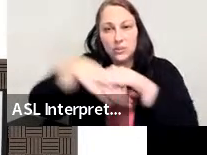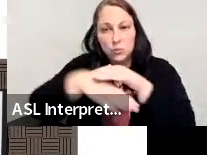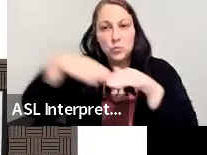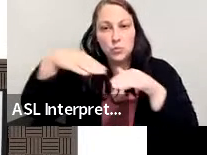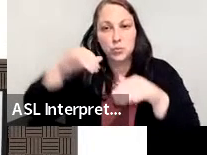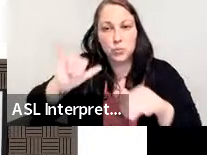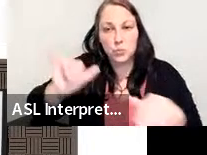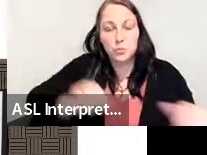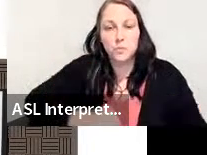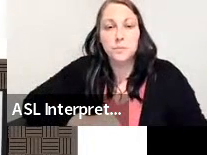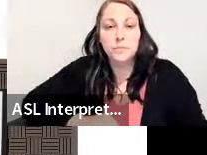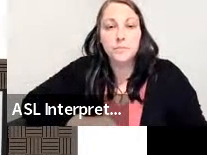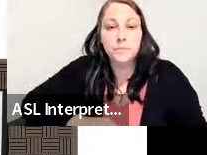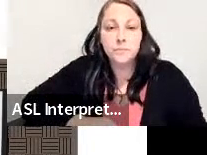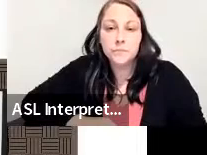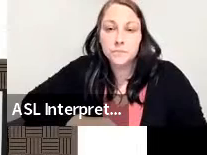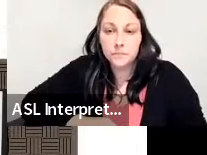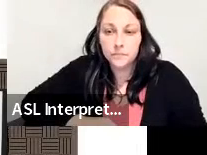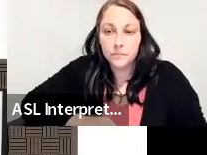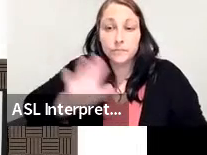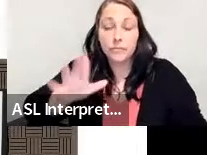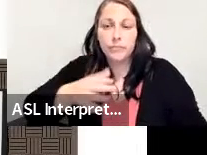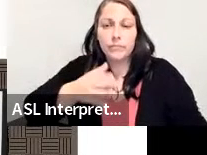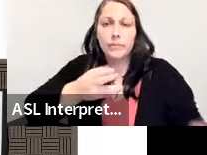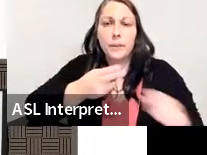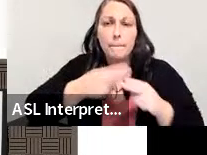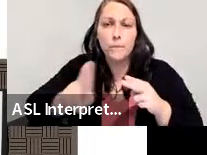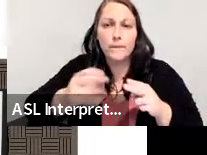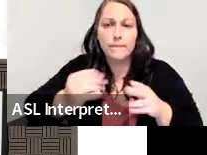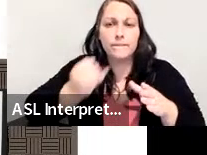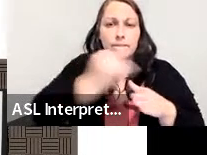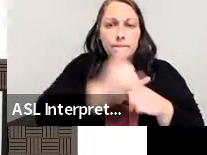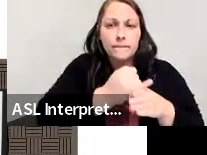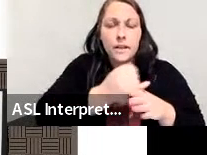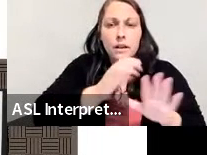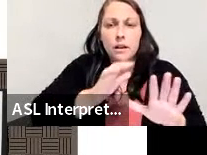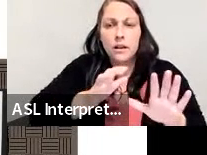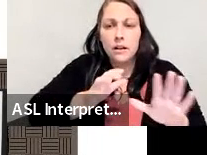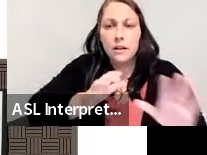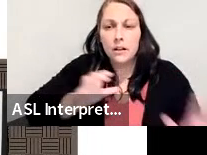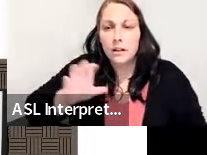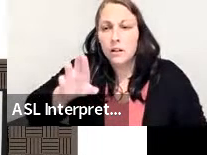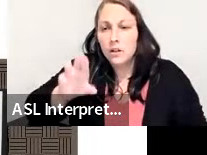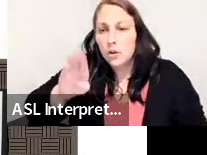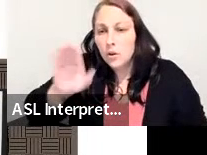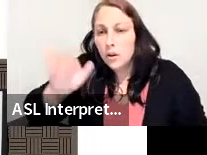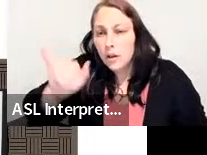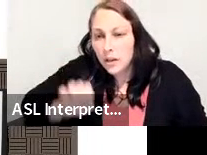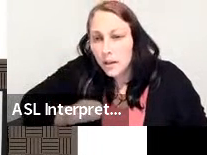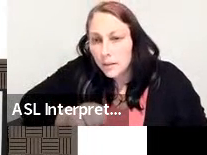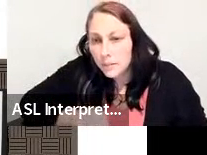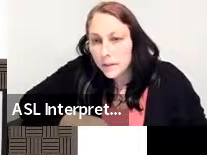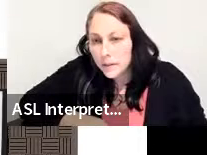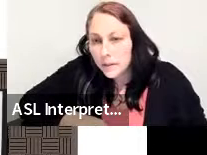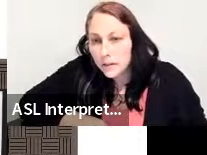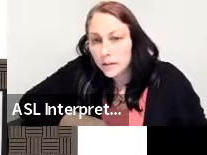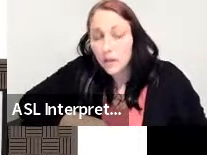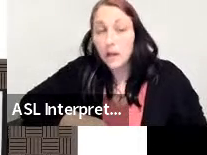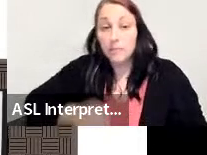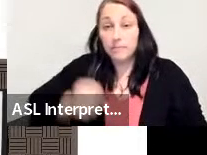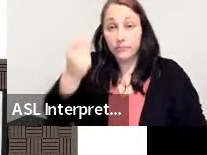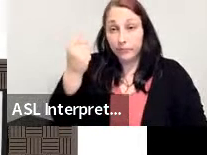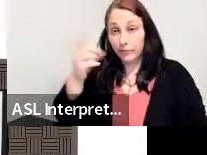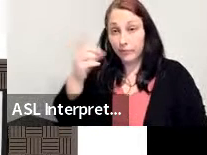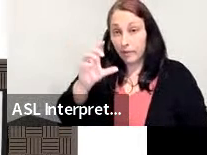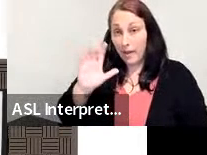the south. A brief interjection. Yes. Just to get back to the change in lot occupancy, the courtyard was not